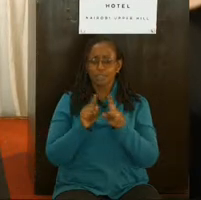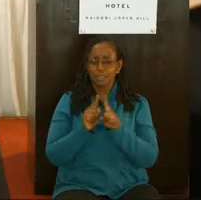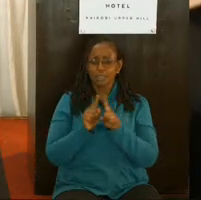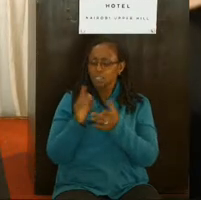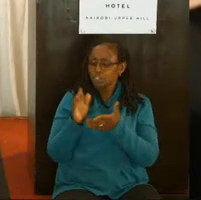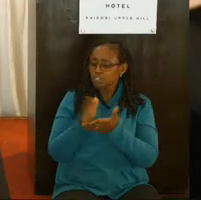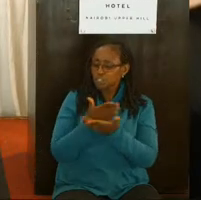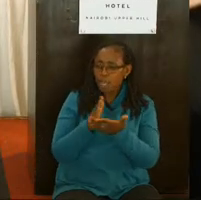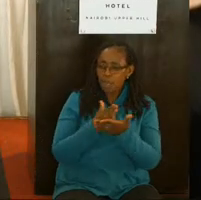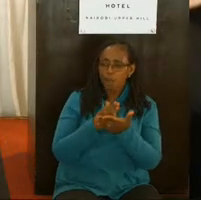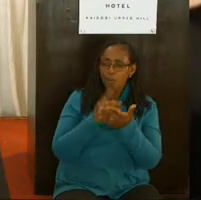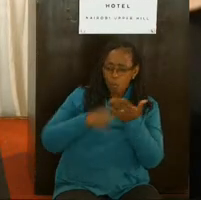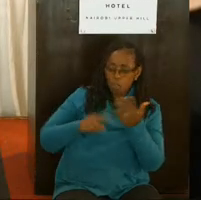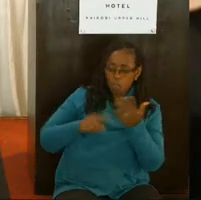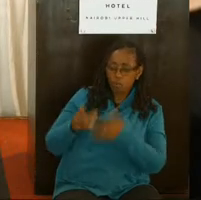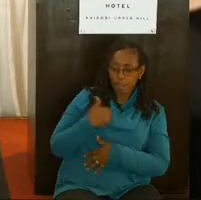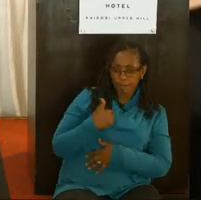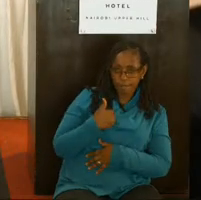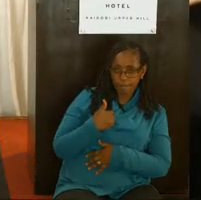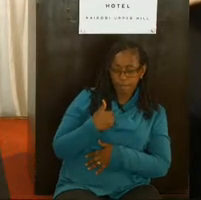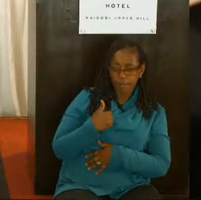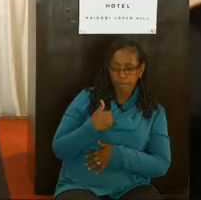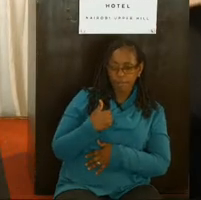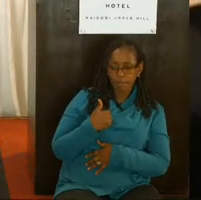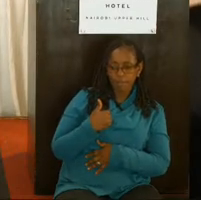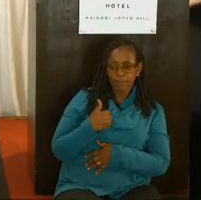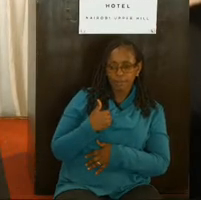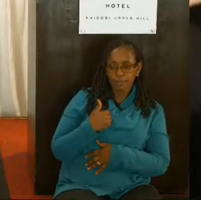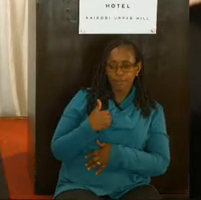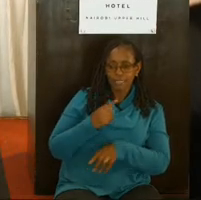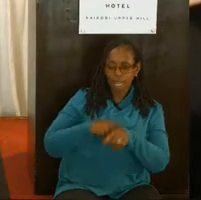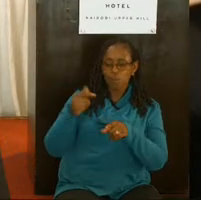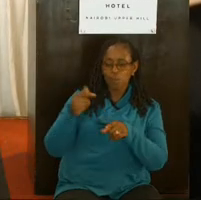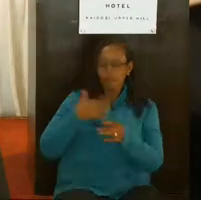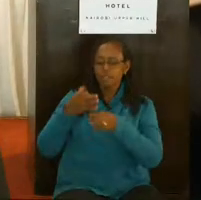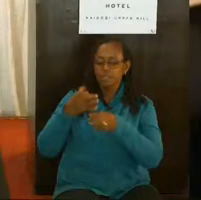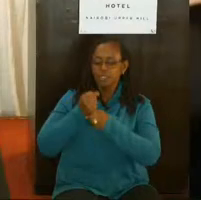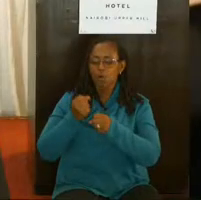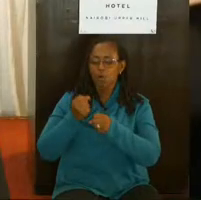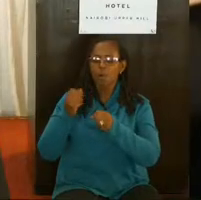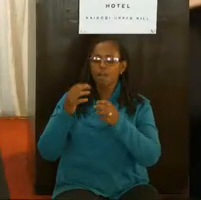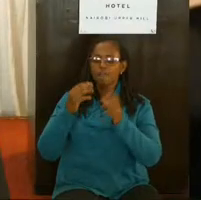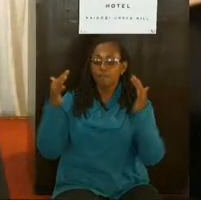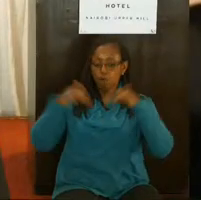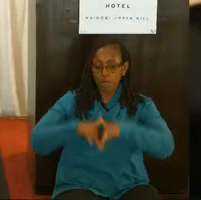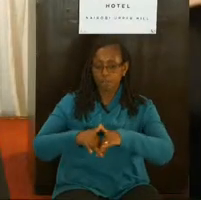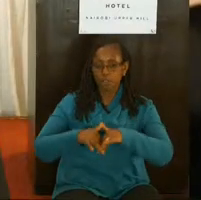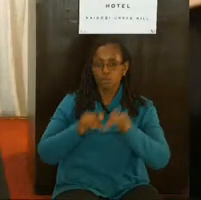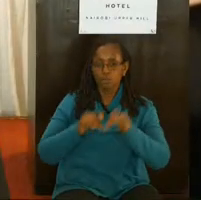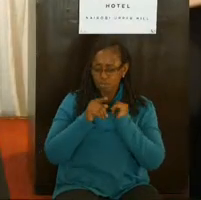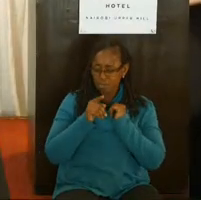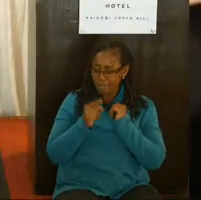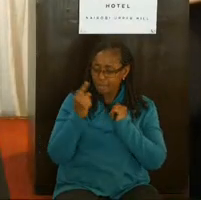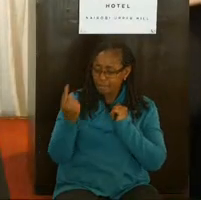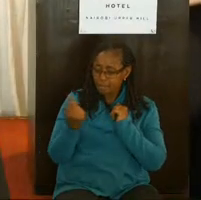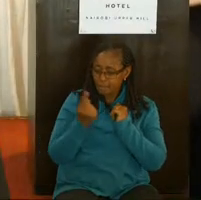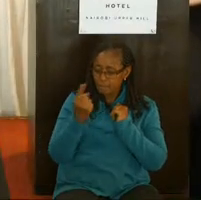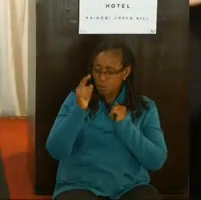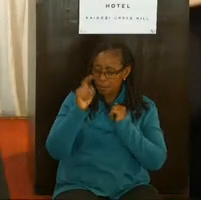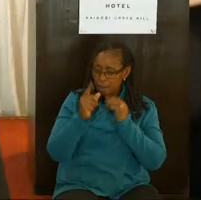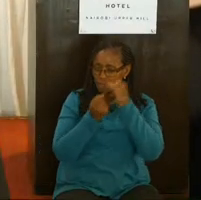what we have during those stakeholder forums so this is something that we are going to raise